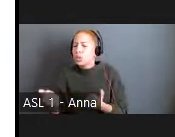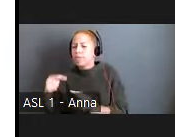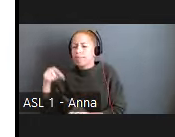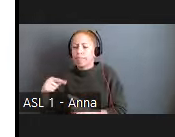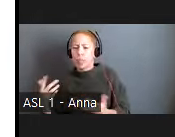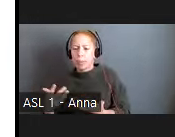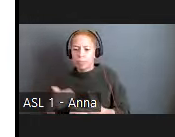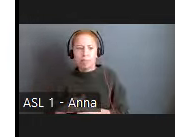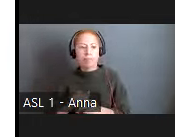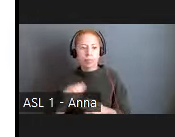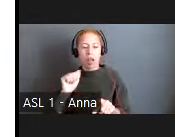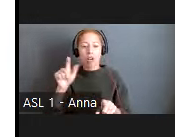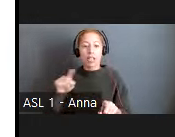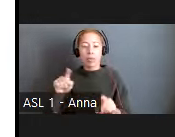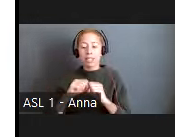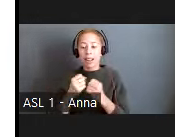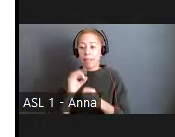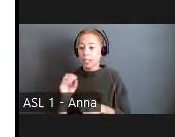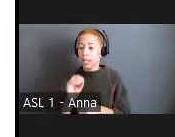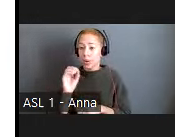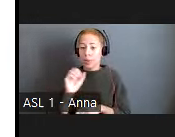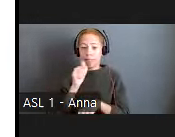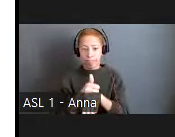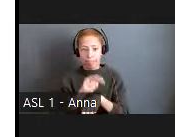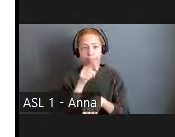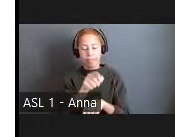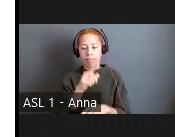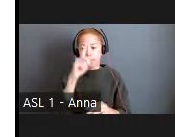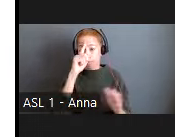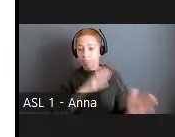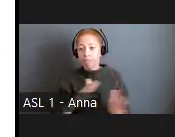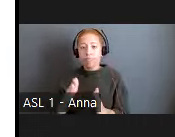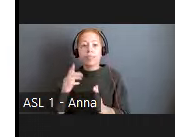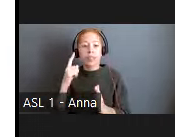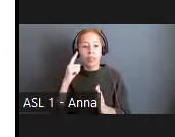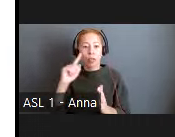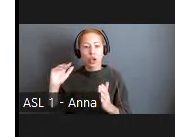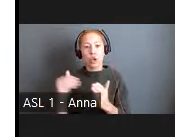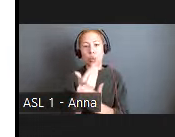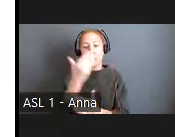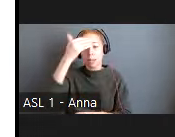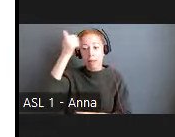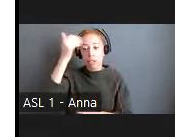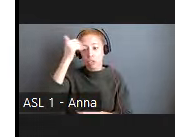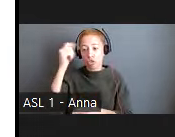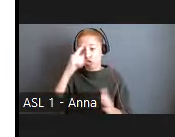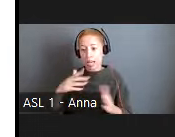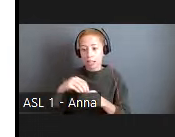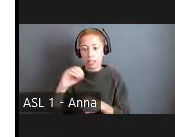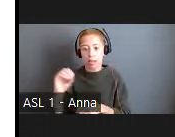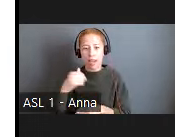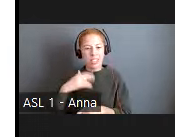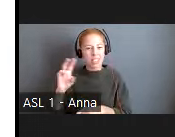So the Alzheimer Society came up with the roadmap towards a renewed Ontario Dementia Strategy. It has 77 recommendations in here, some of